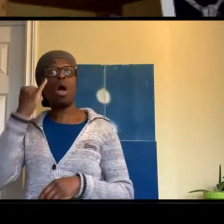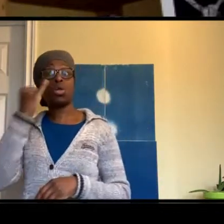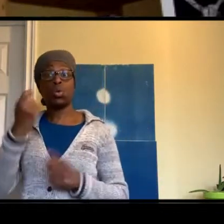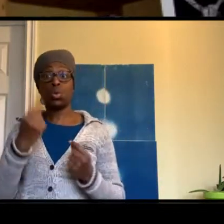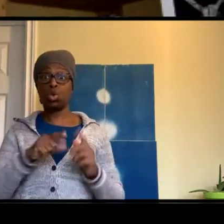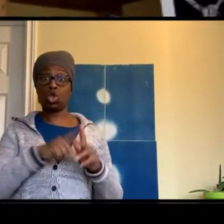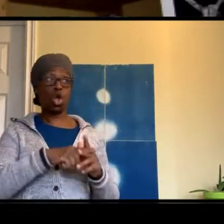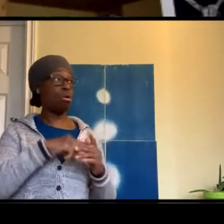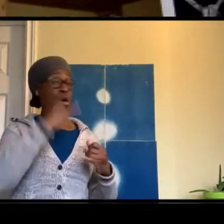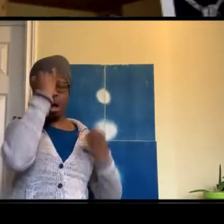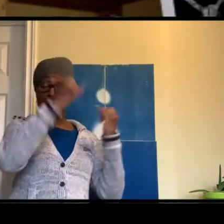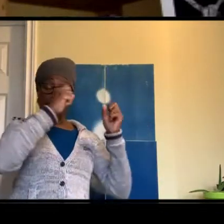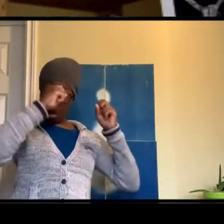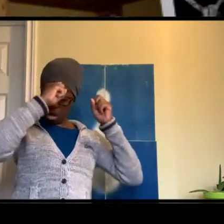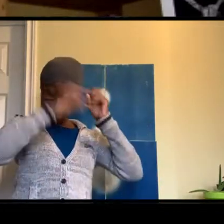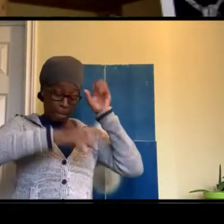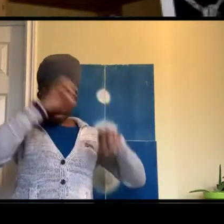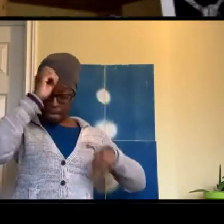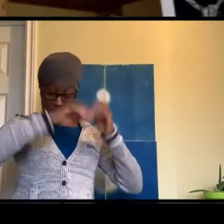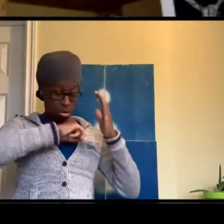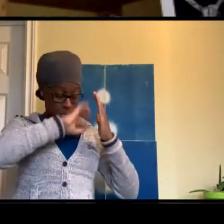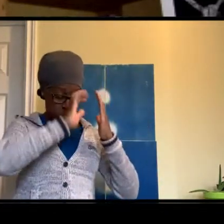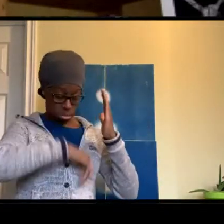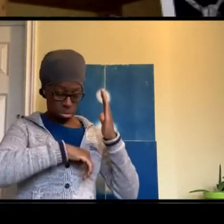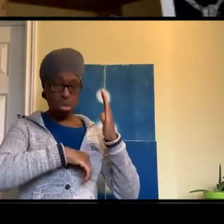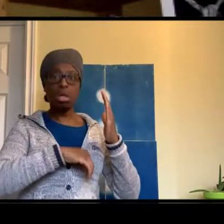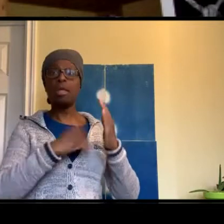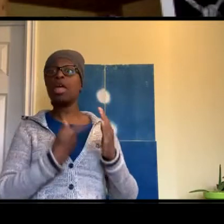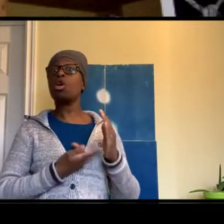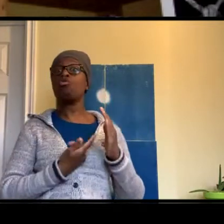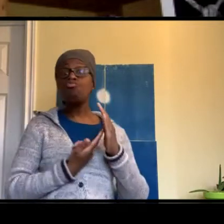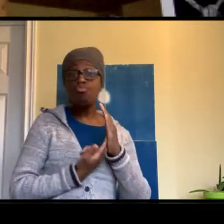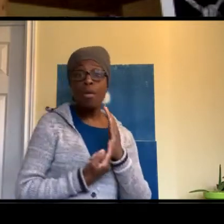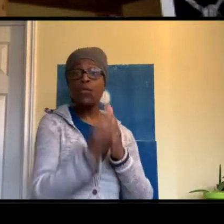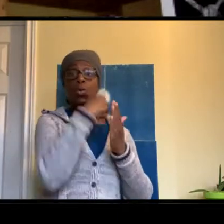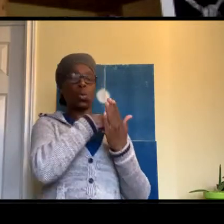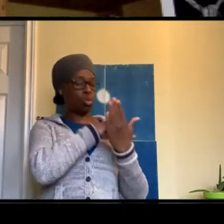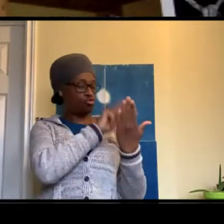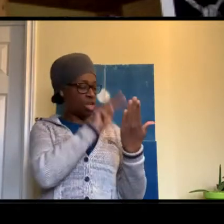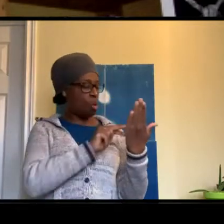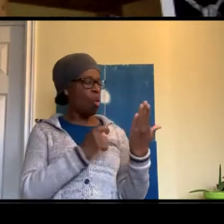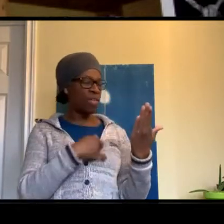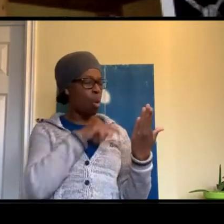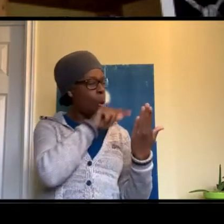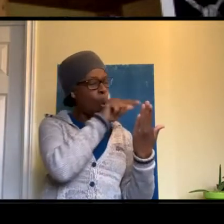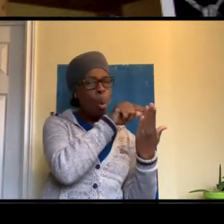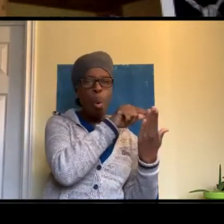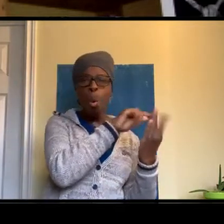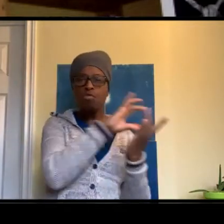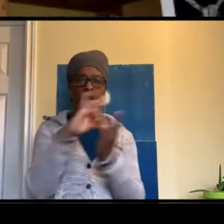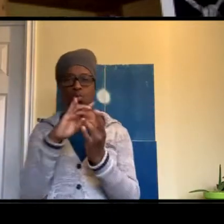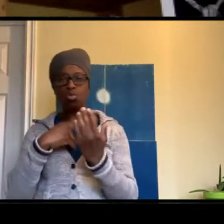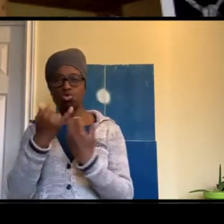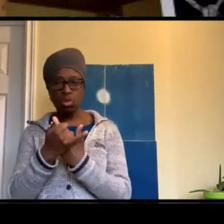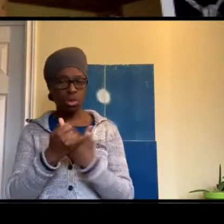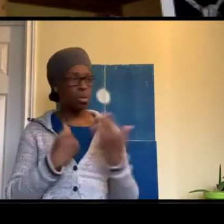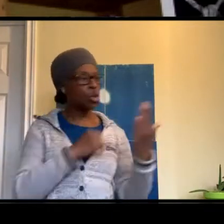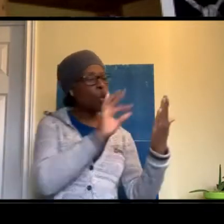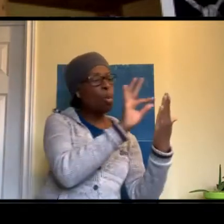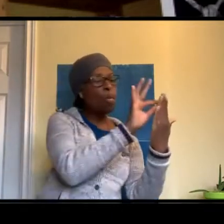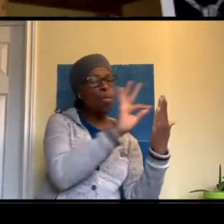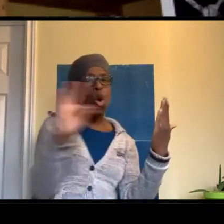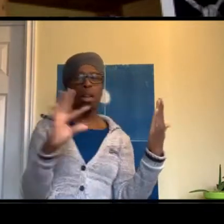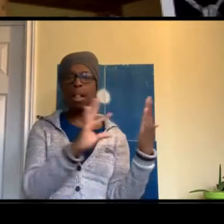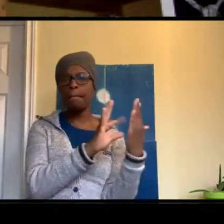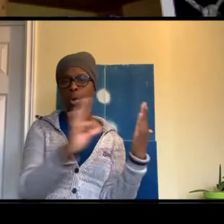bits that really pop for you and that jump out and speak to your project. And then writing those down on a page, maybe using a system of bubbles where